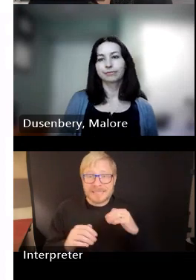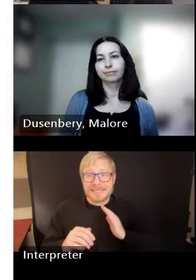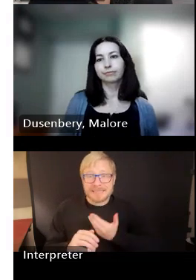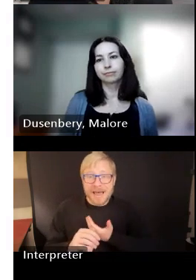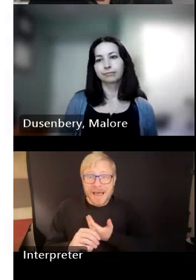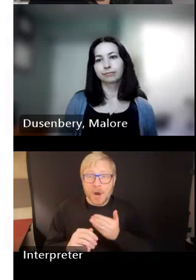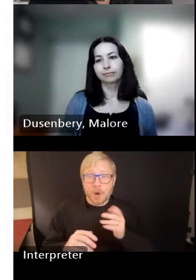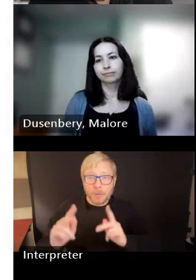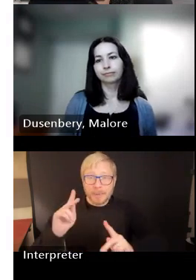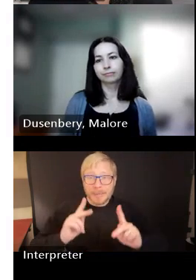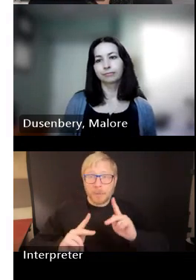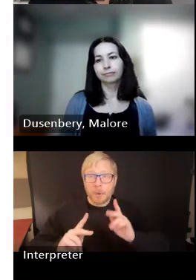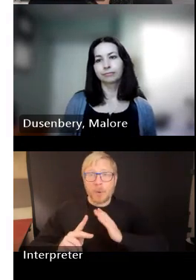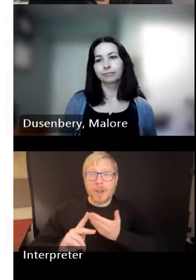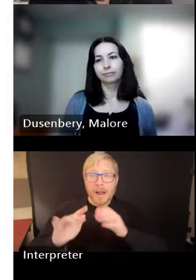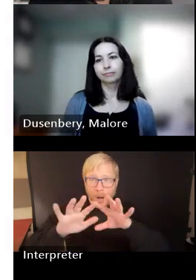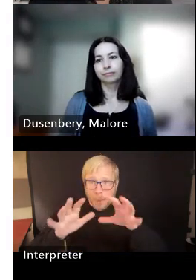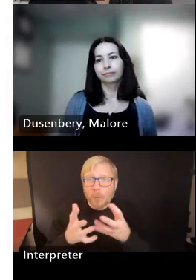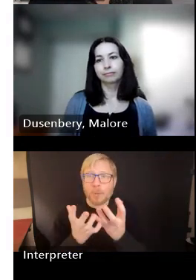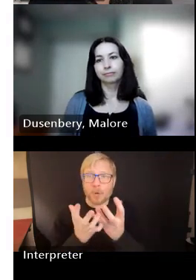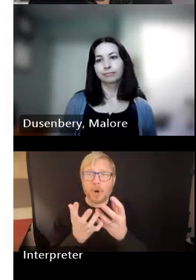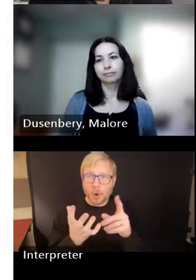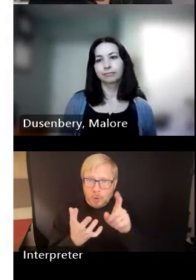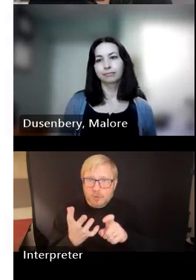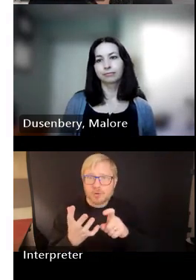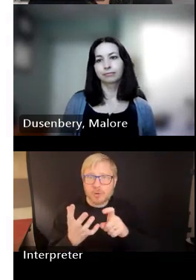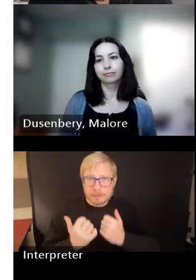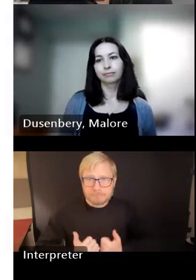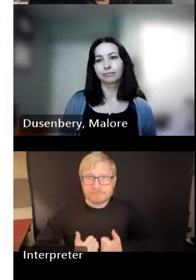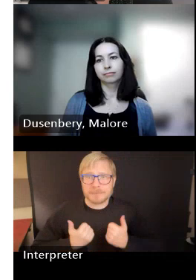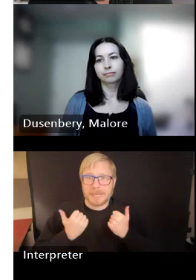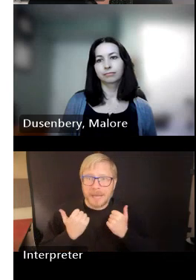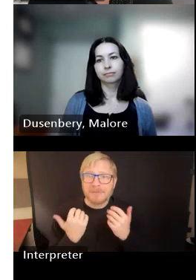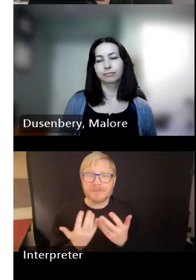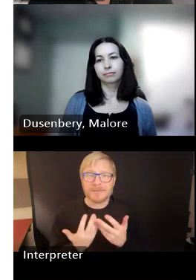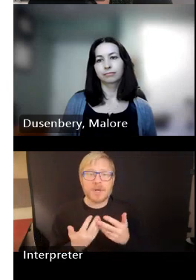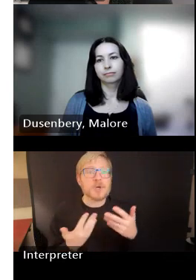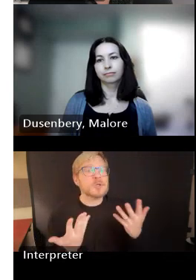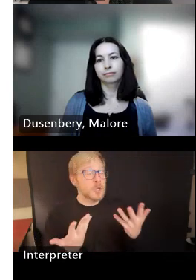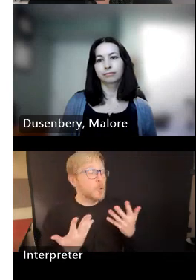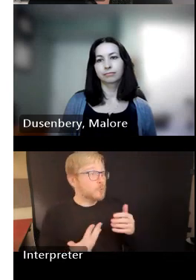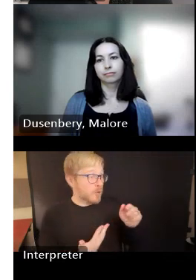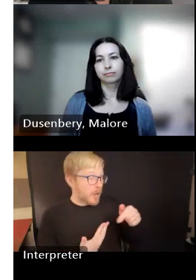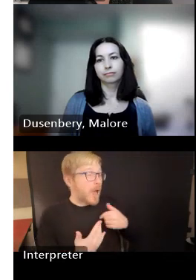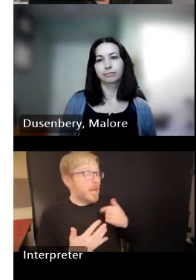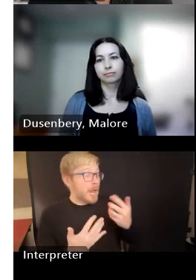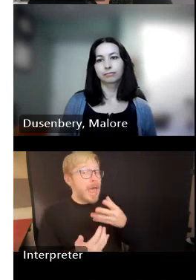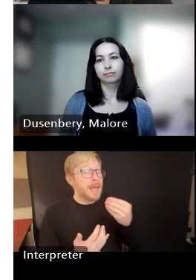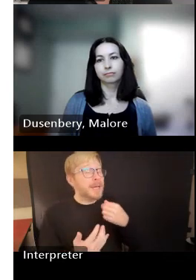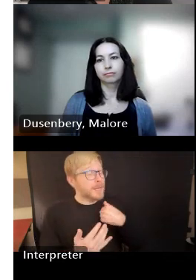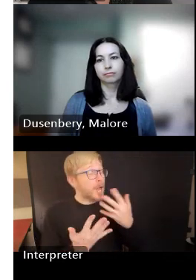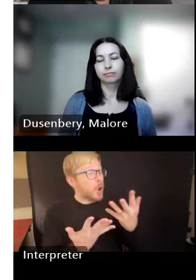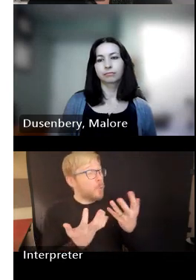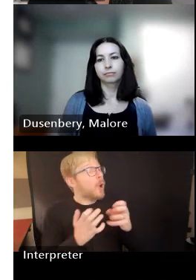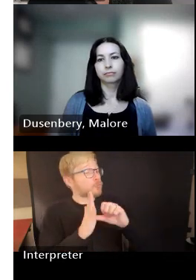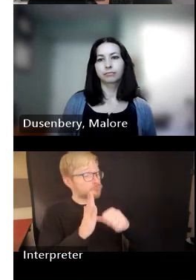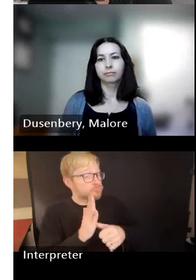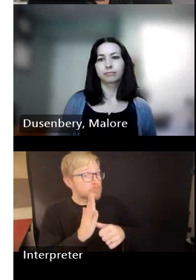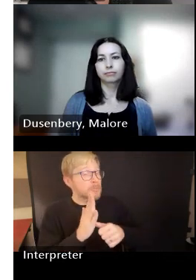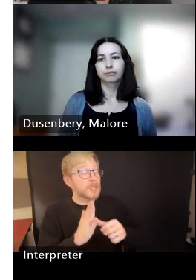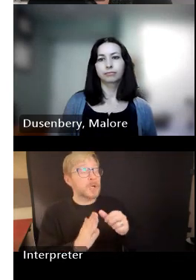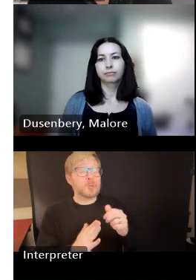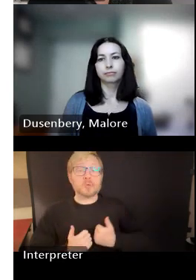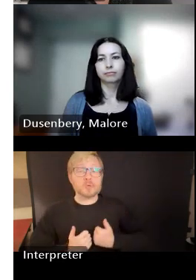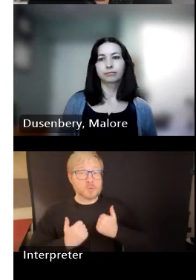think, made this point. Survivors do want to involve their friends and families, but we need to let them decide when and where.